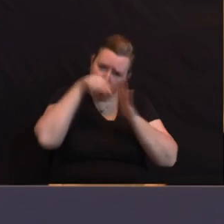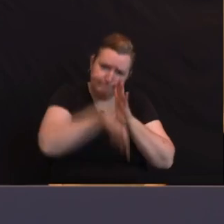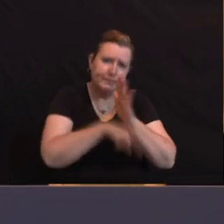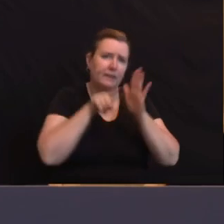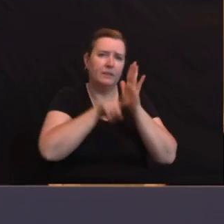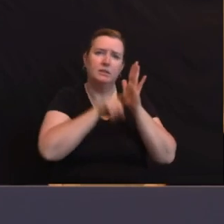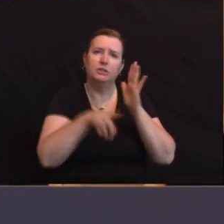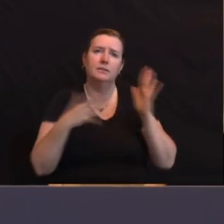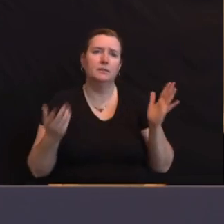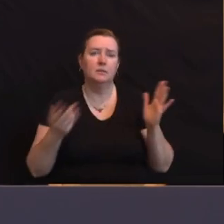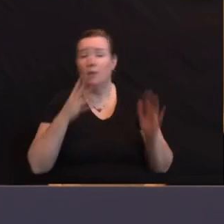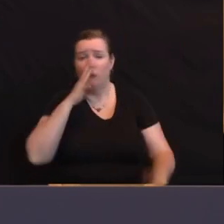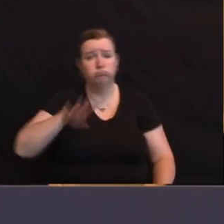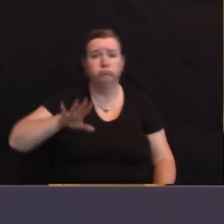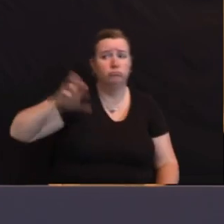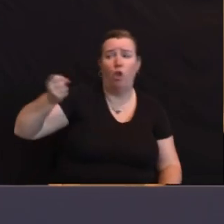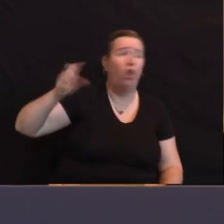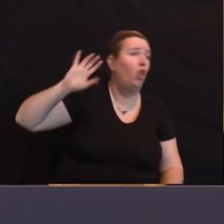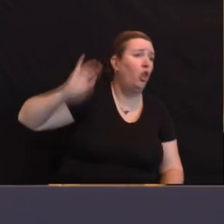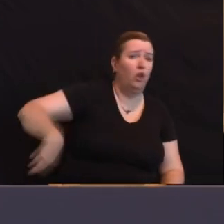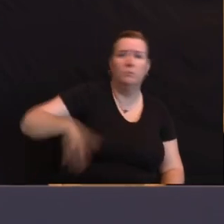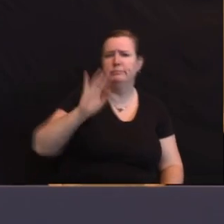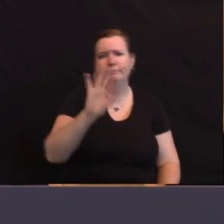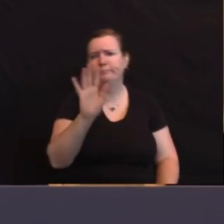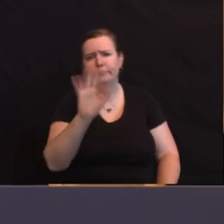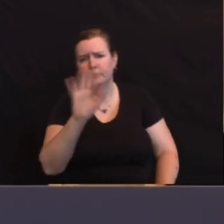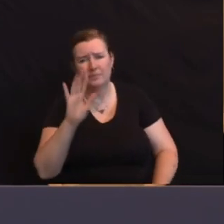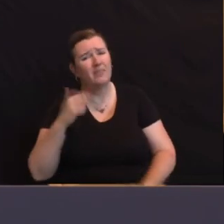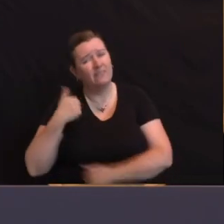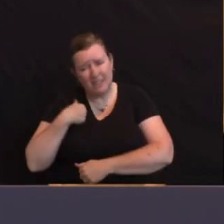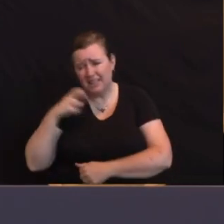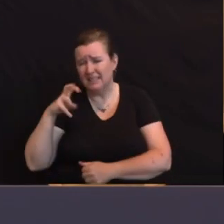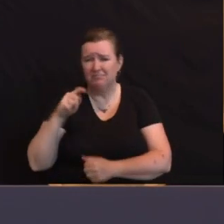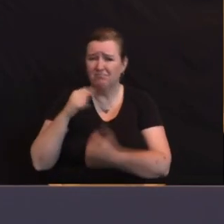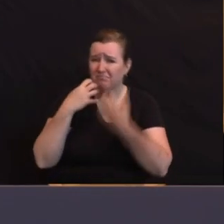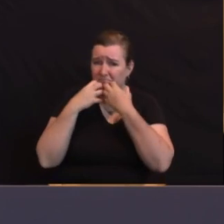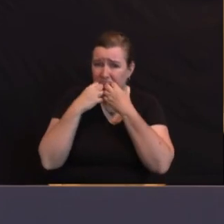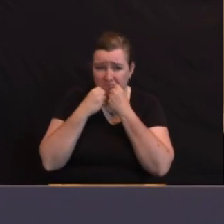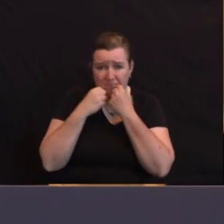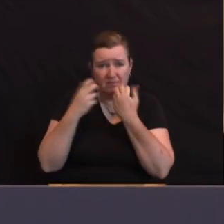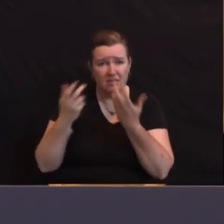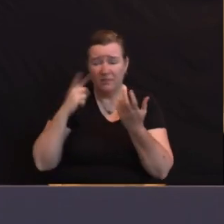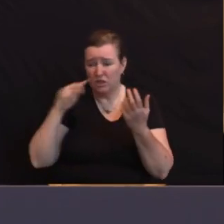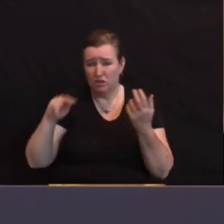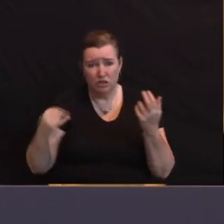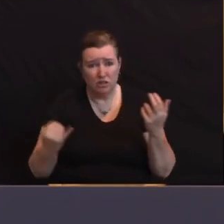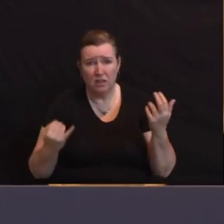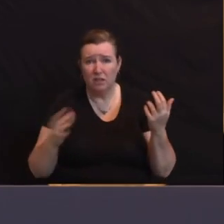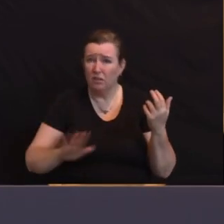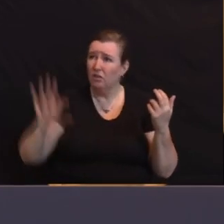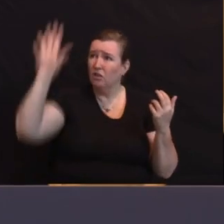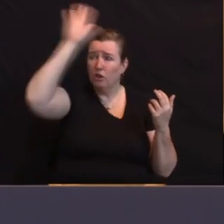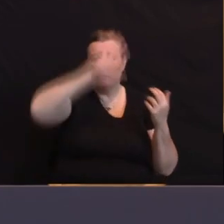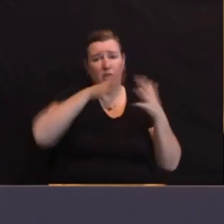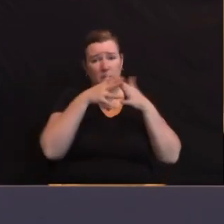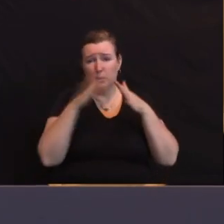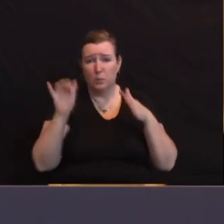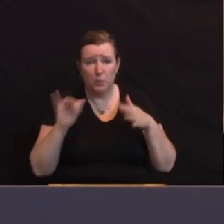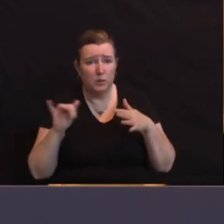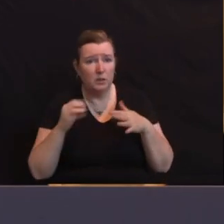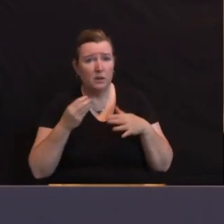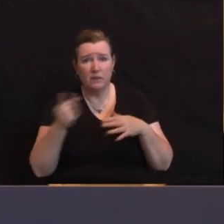lose sight of. Our veterans, I mean, we've seen this around the country. We've seen it in long-term care generally. But